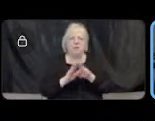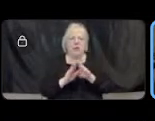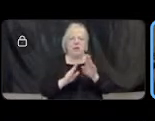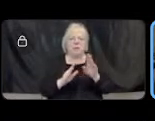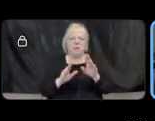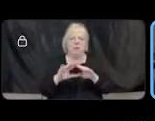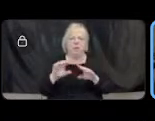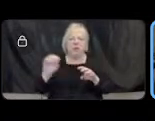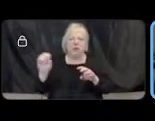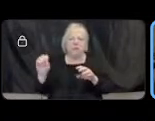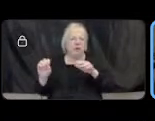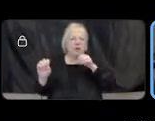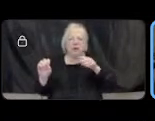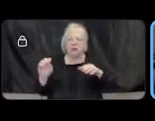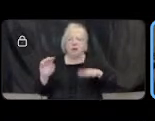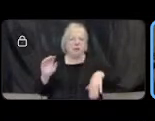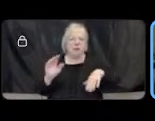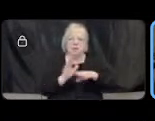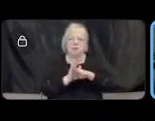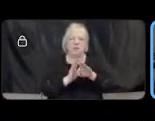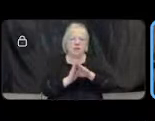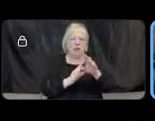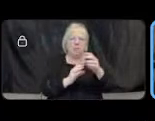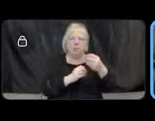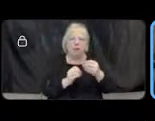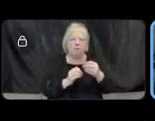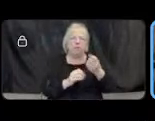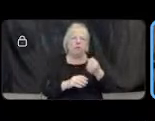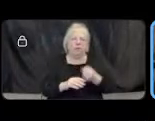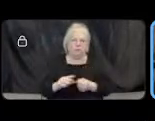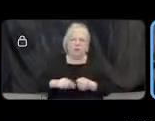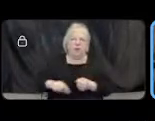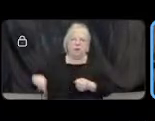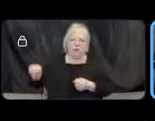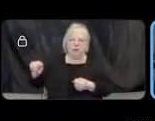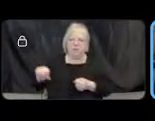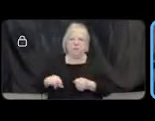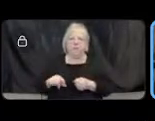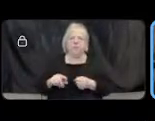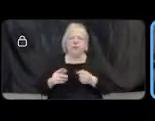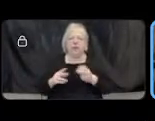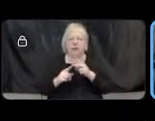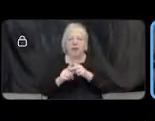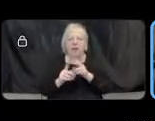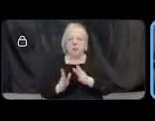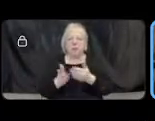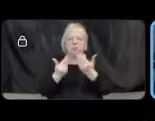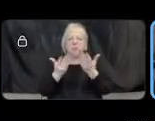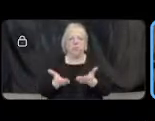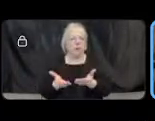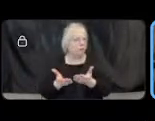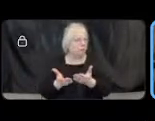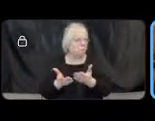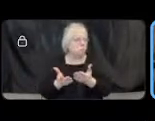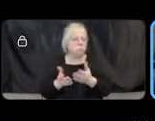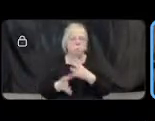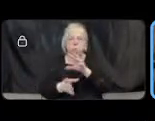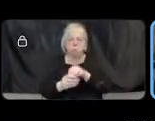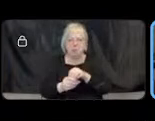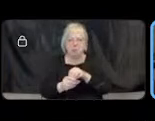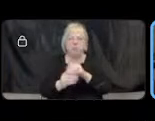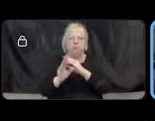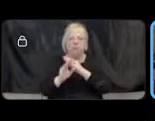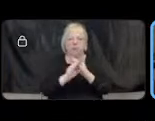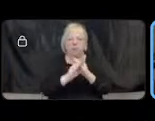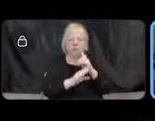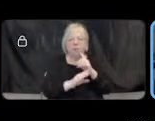to the east and undeveloped POD planned office developments to the south. The applicant proposes the inclusion of buffers along